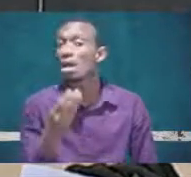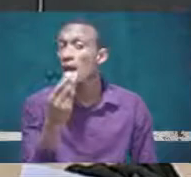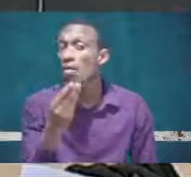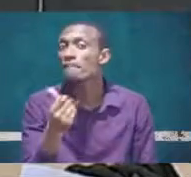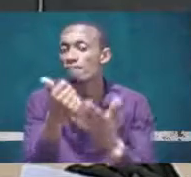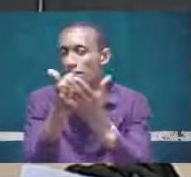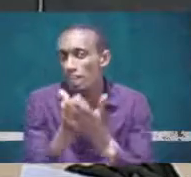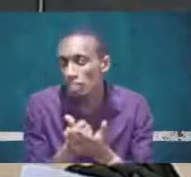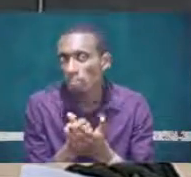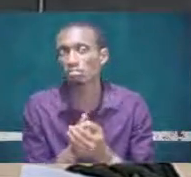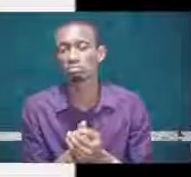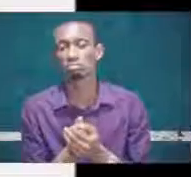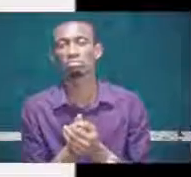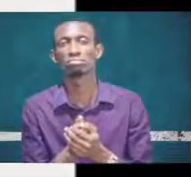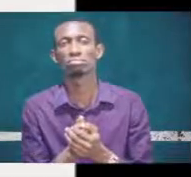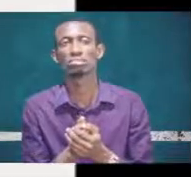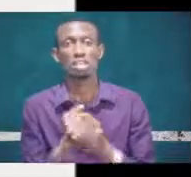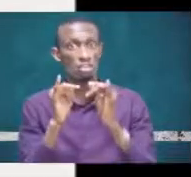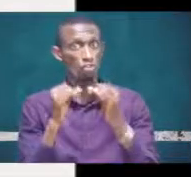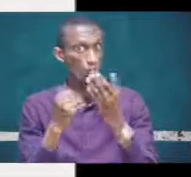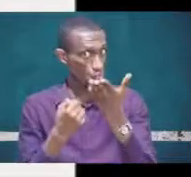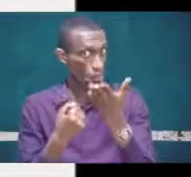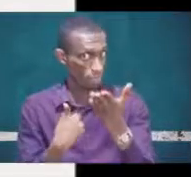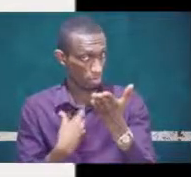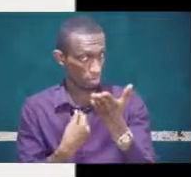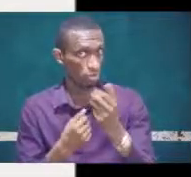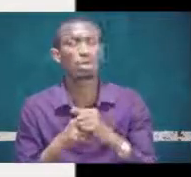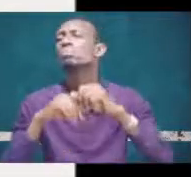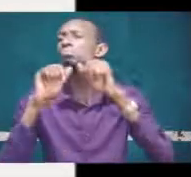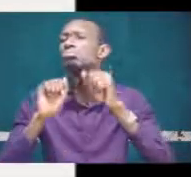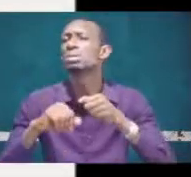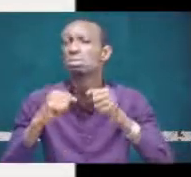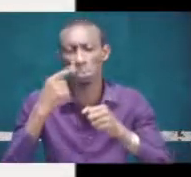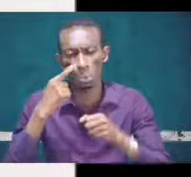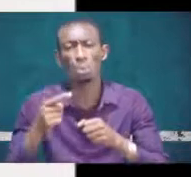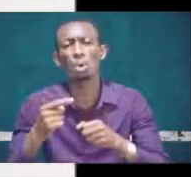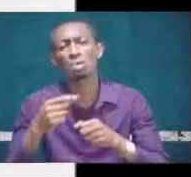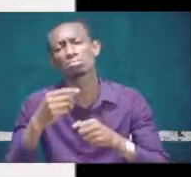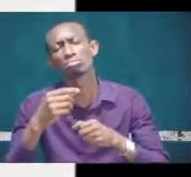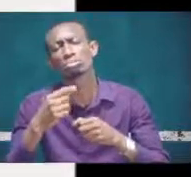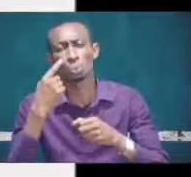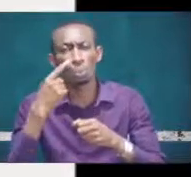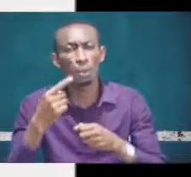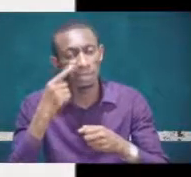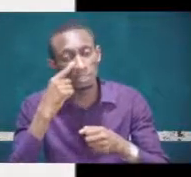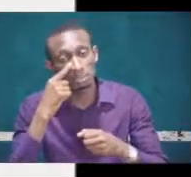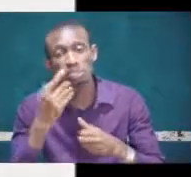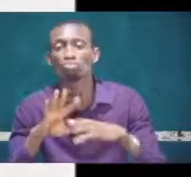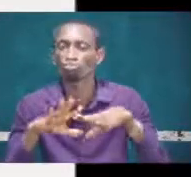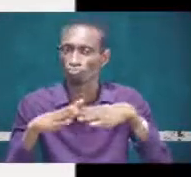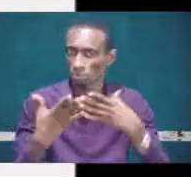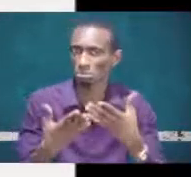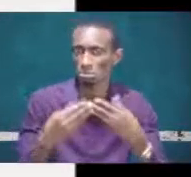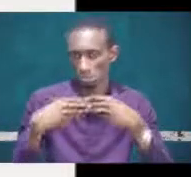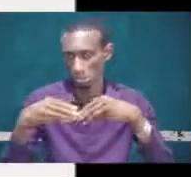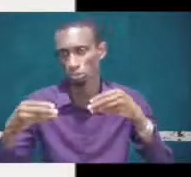acts as a medium of exchange. If you have money, you're able to obtain the goods or the commodities that you want.